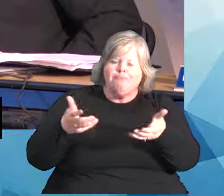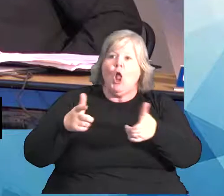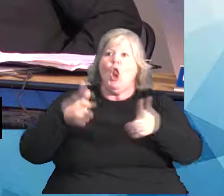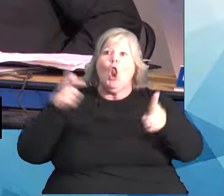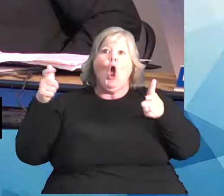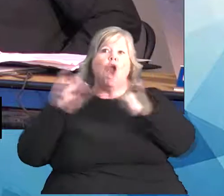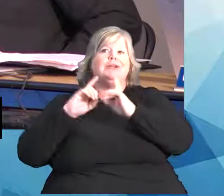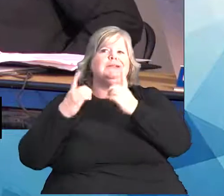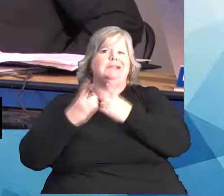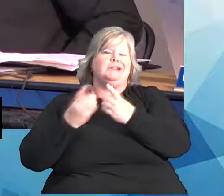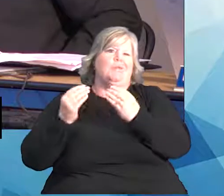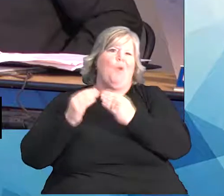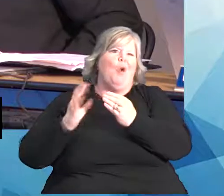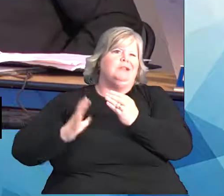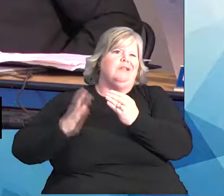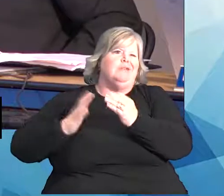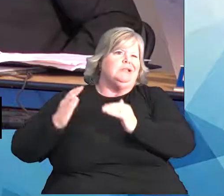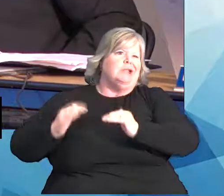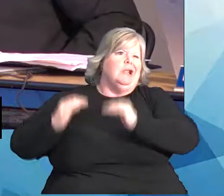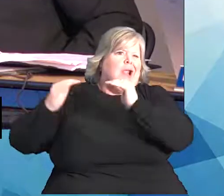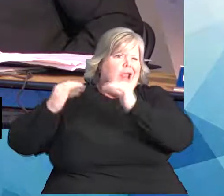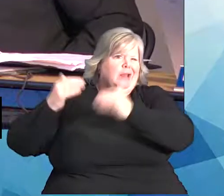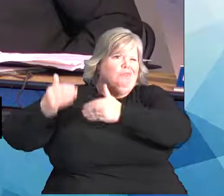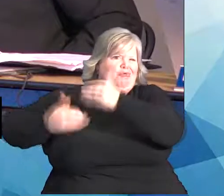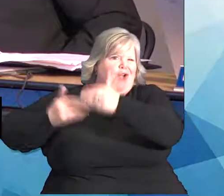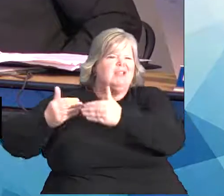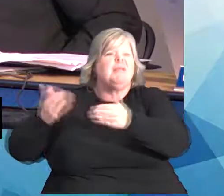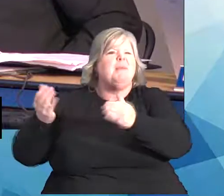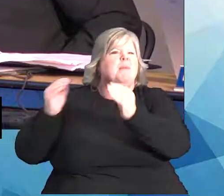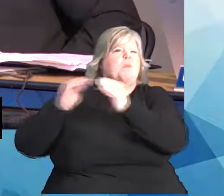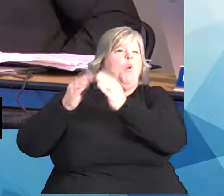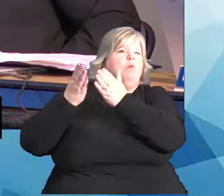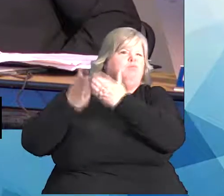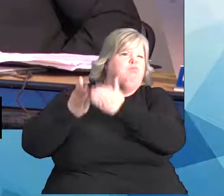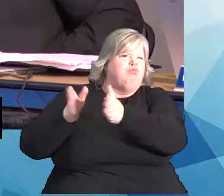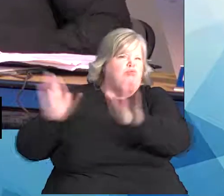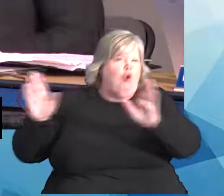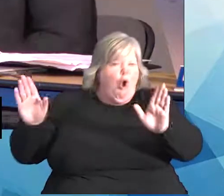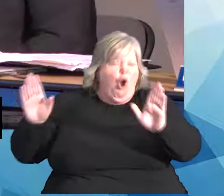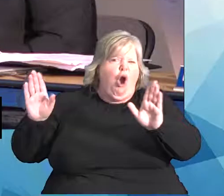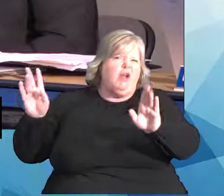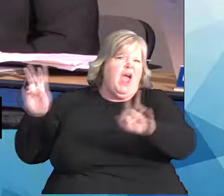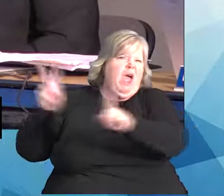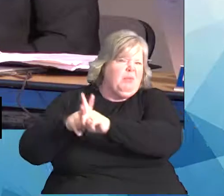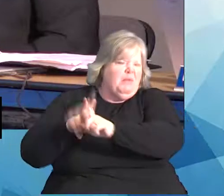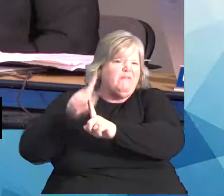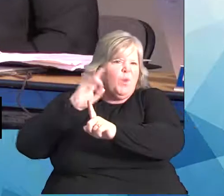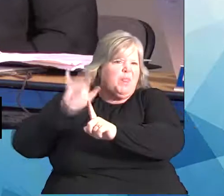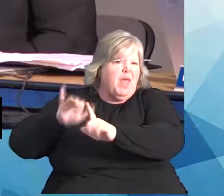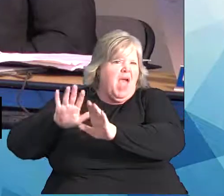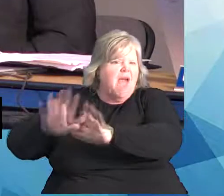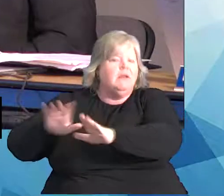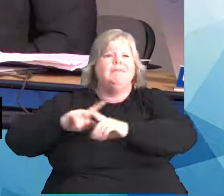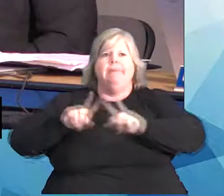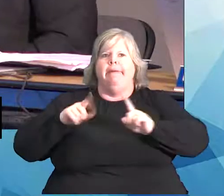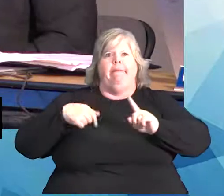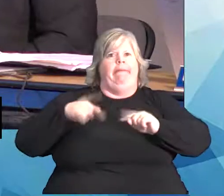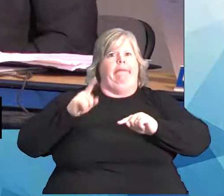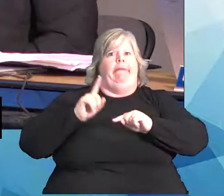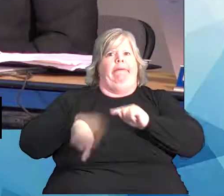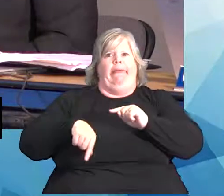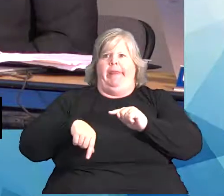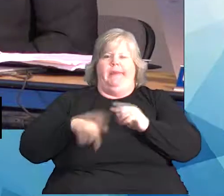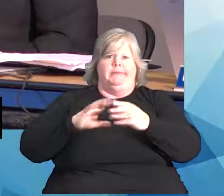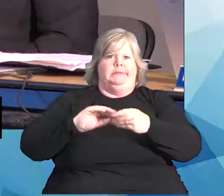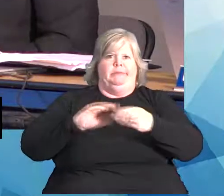sophisticated process and probably a more broad spanning process for that. But I can't really speak to specifics